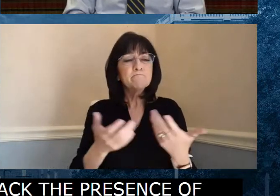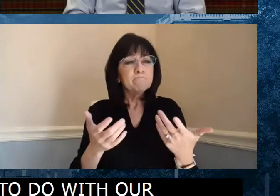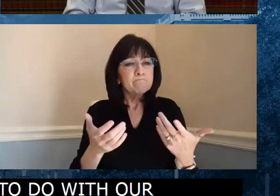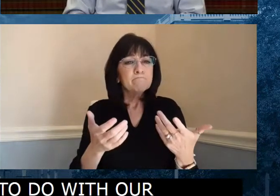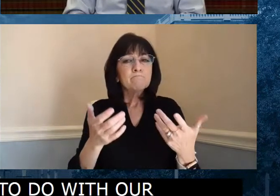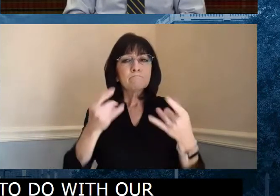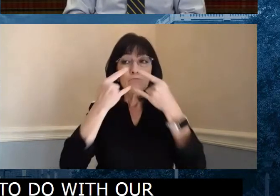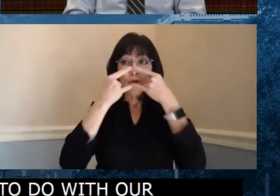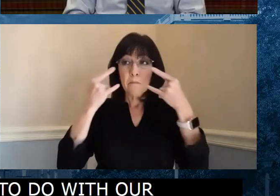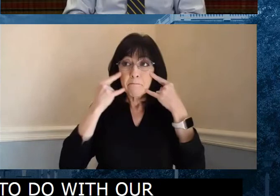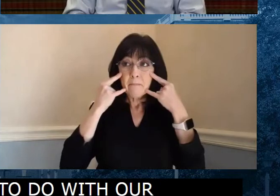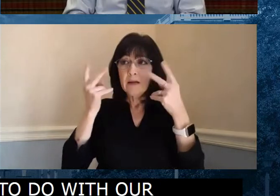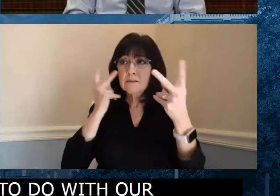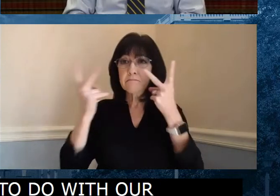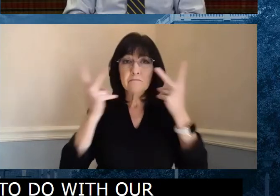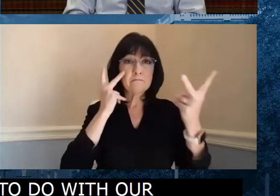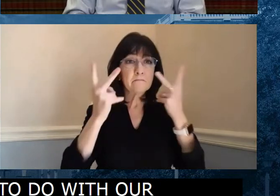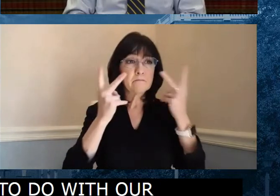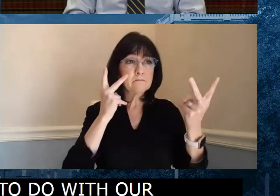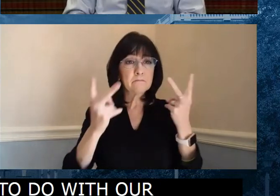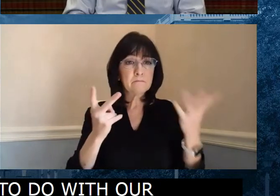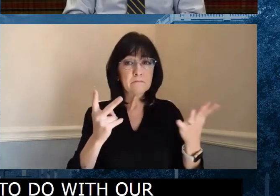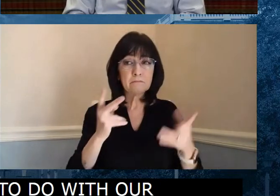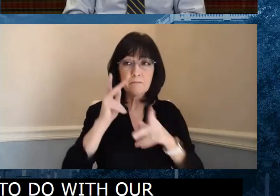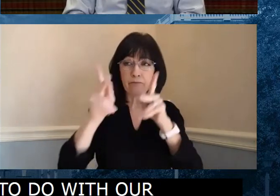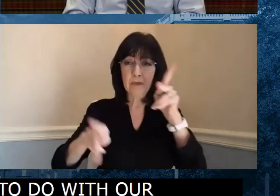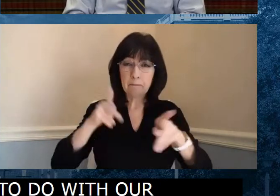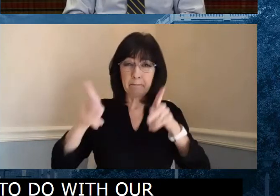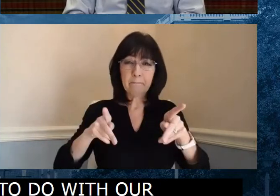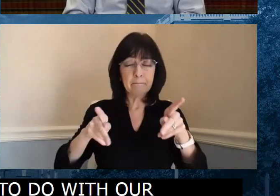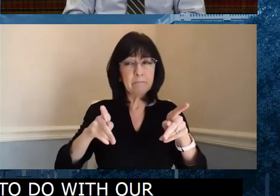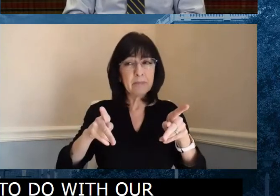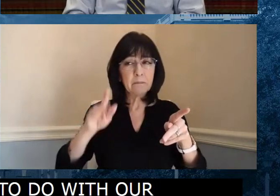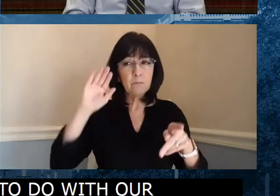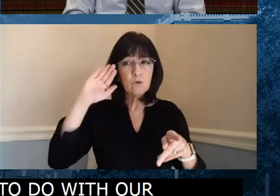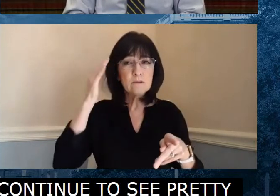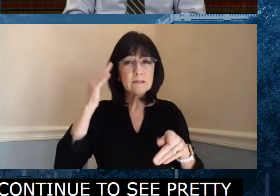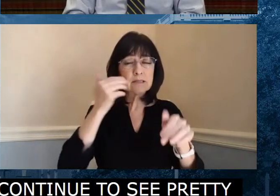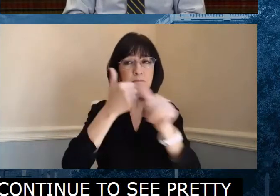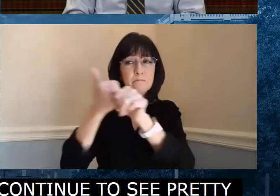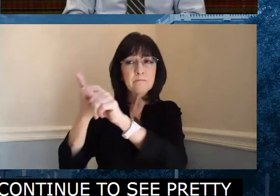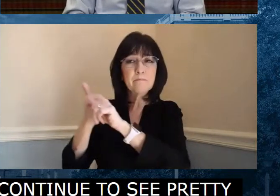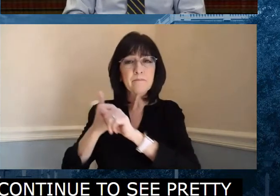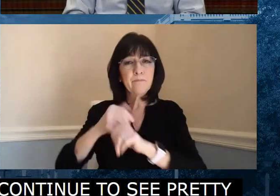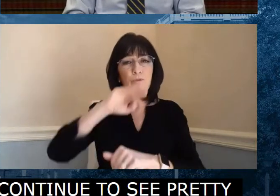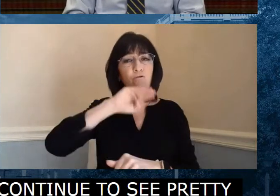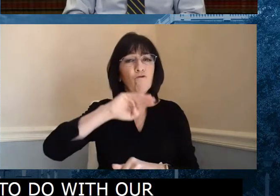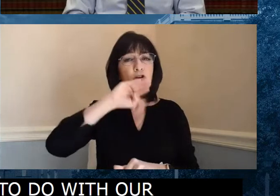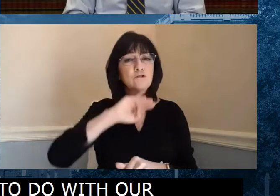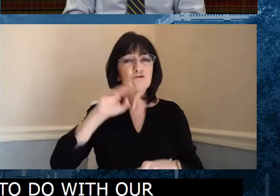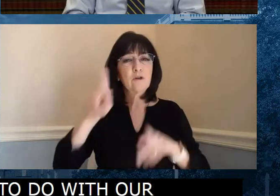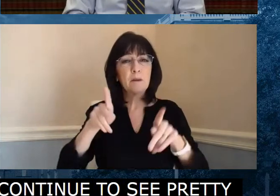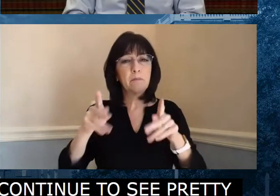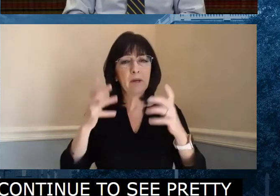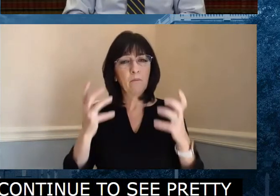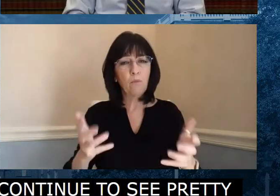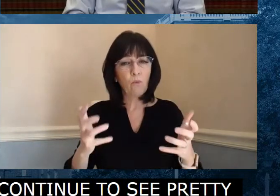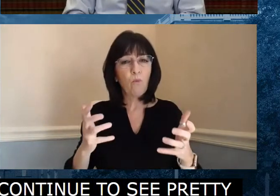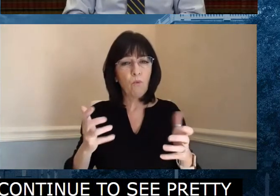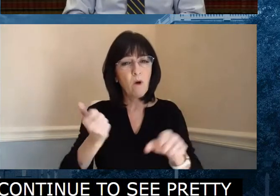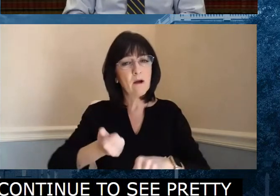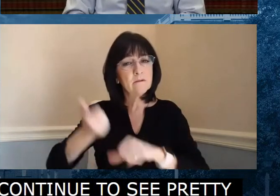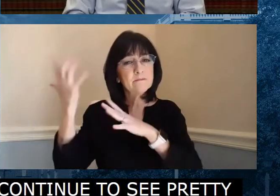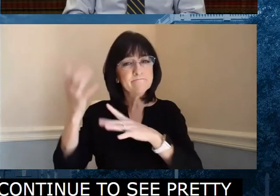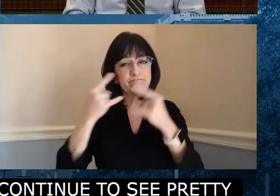good compliance with mask wearing. I know folks are getting frustrated with that, and particularly as the weather gets warmer, and we've had some really